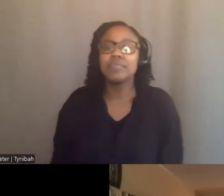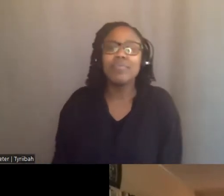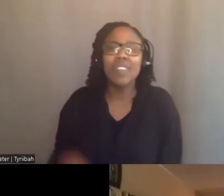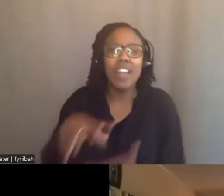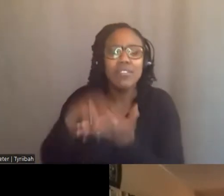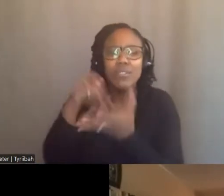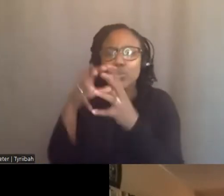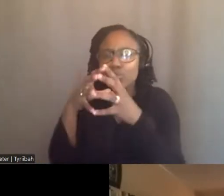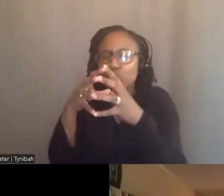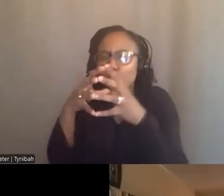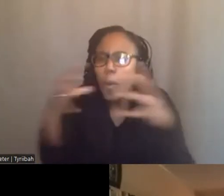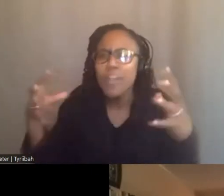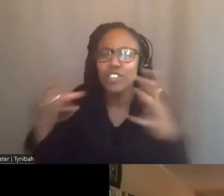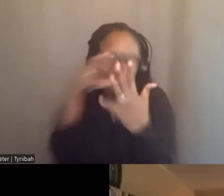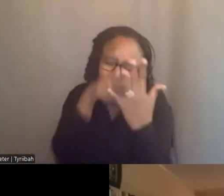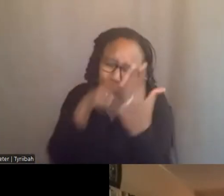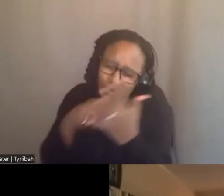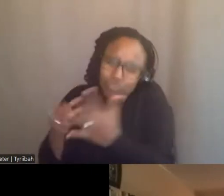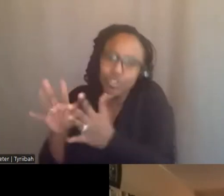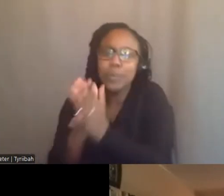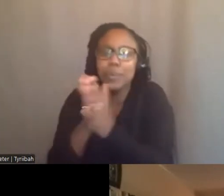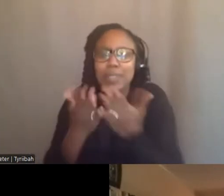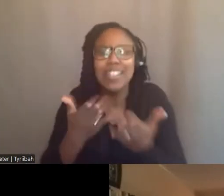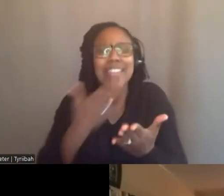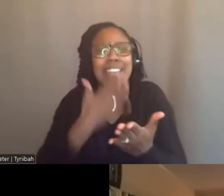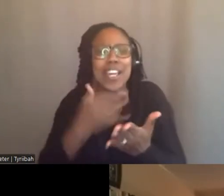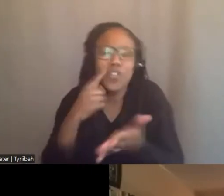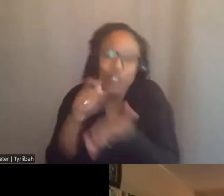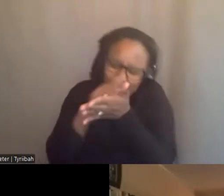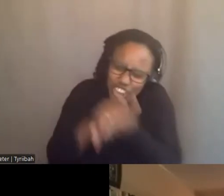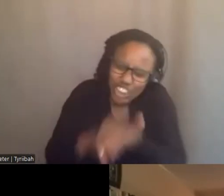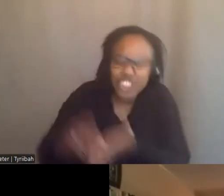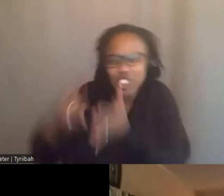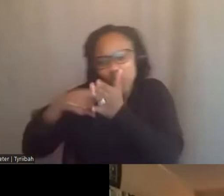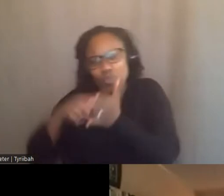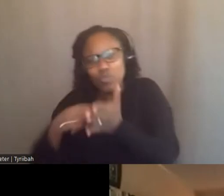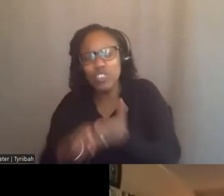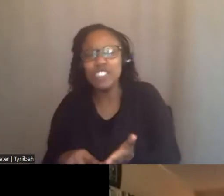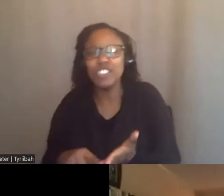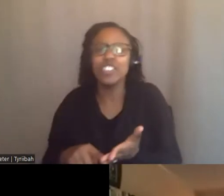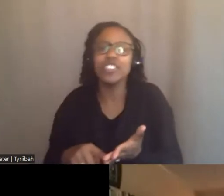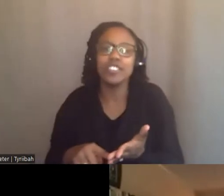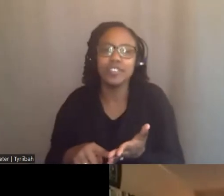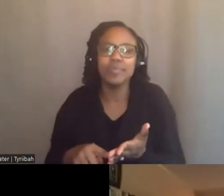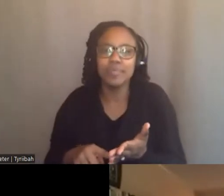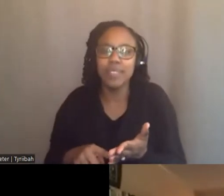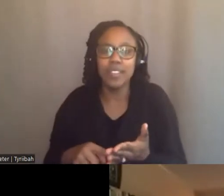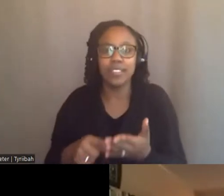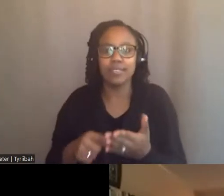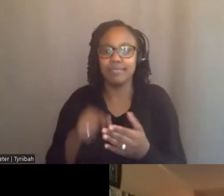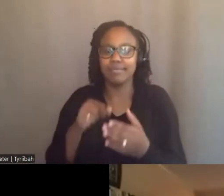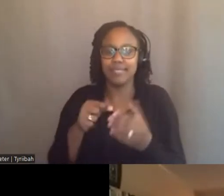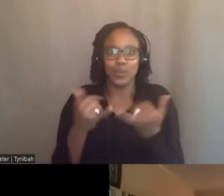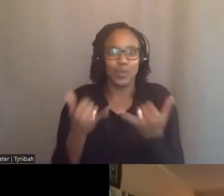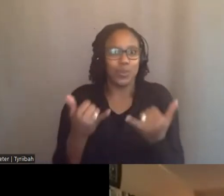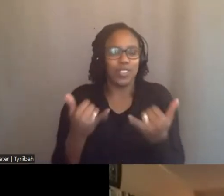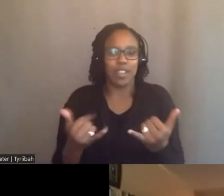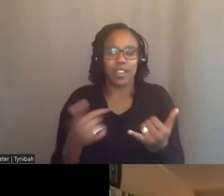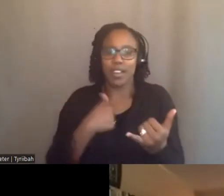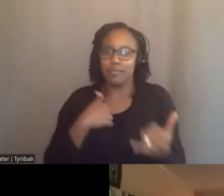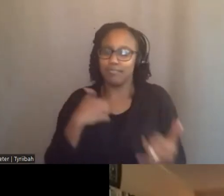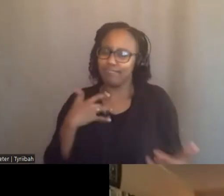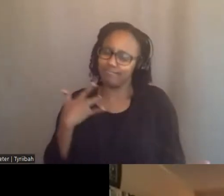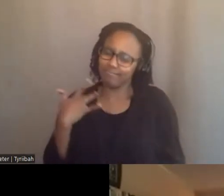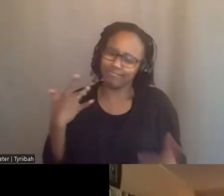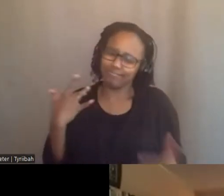for writing it and all the research you put into this. And I'm really excited for this conversation because I think